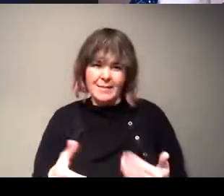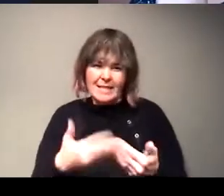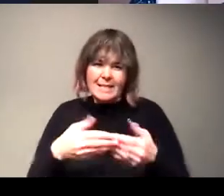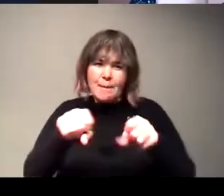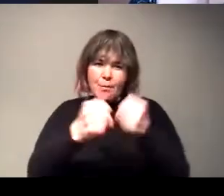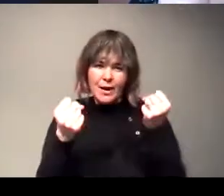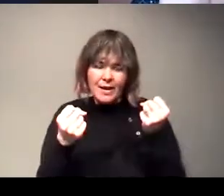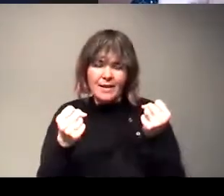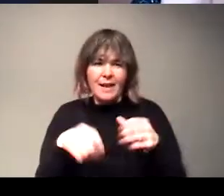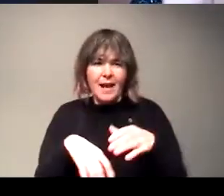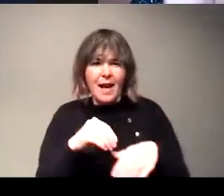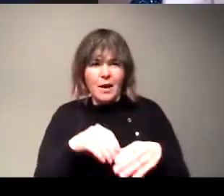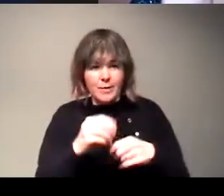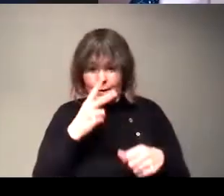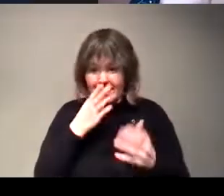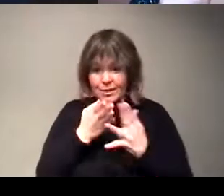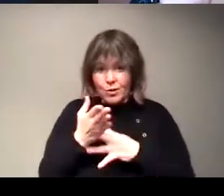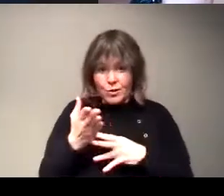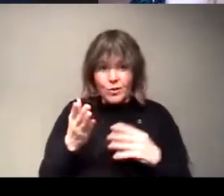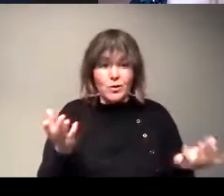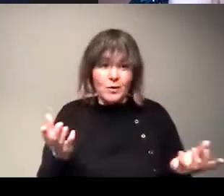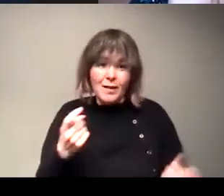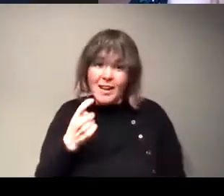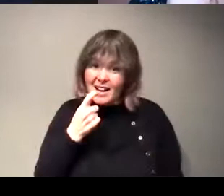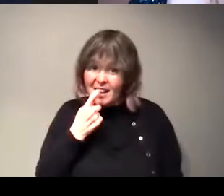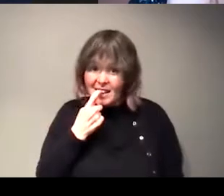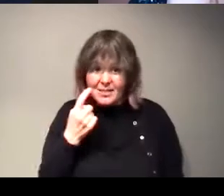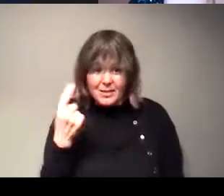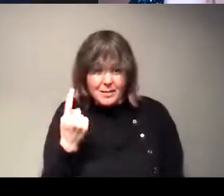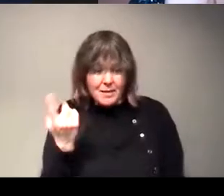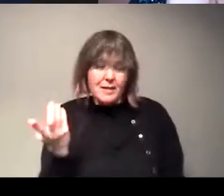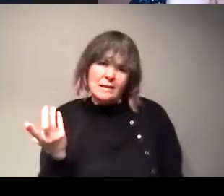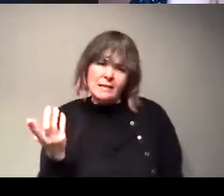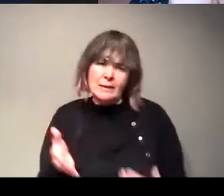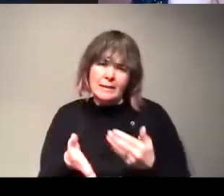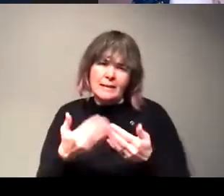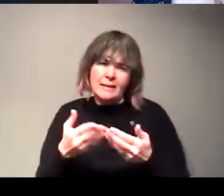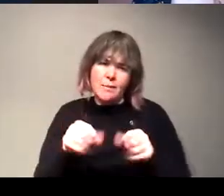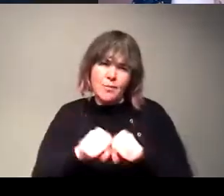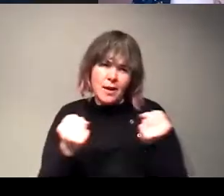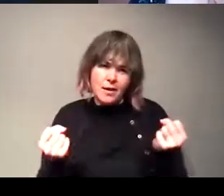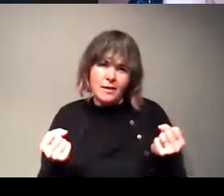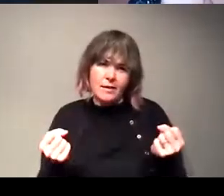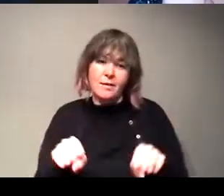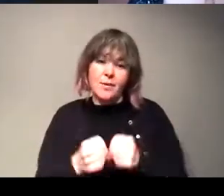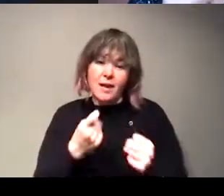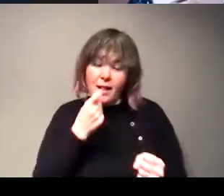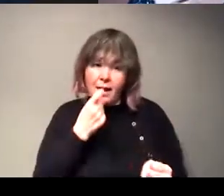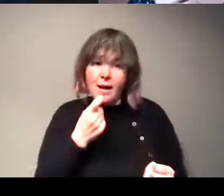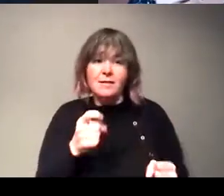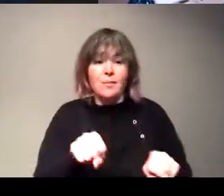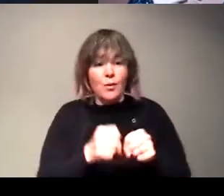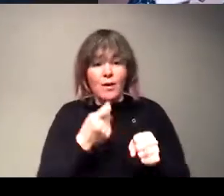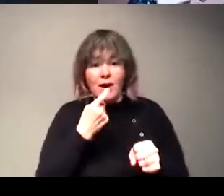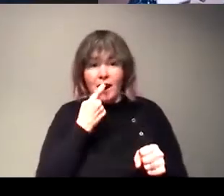that outer casing to be transparent would have to have like glass or something. But then like you're breaking glass, and then once you've broken the